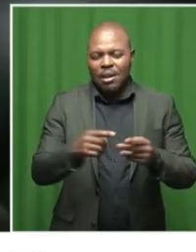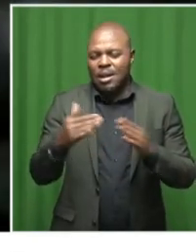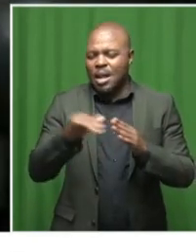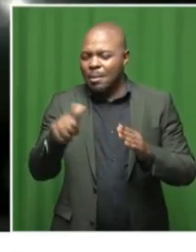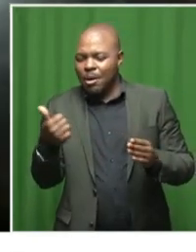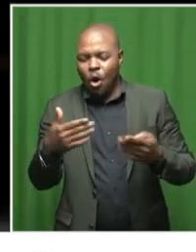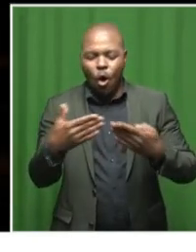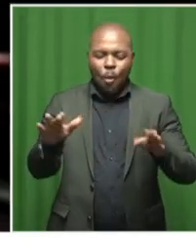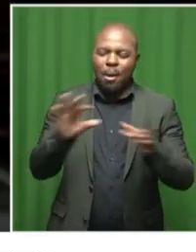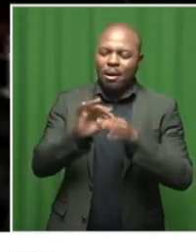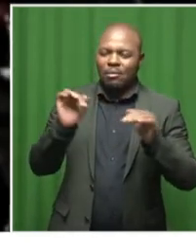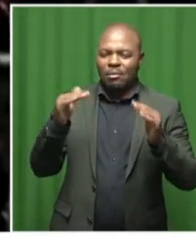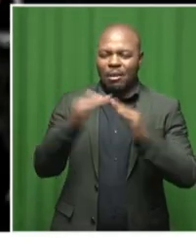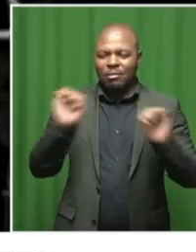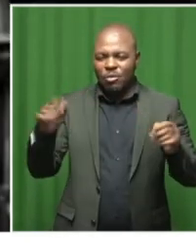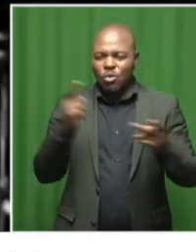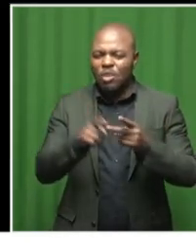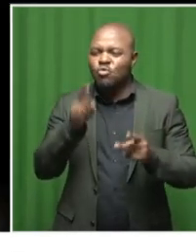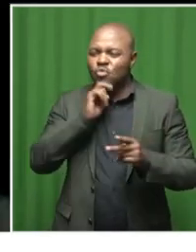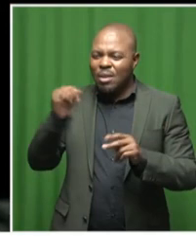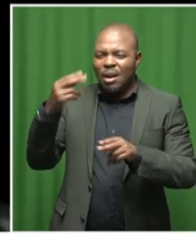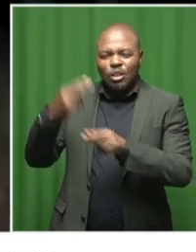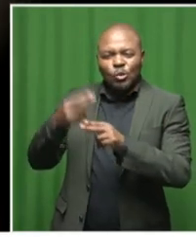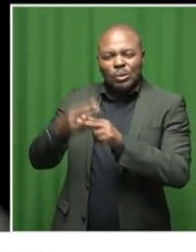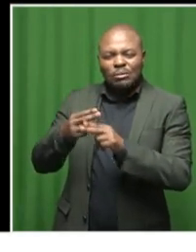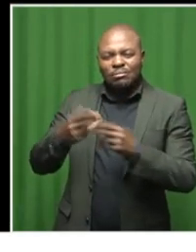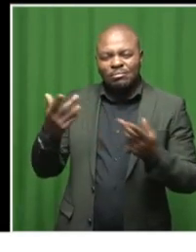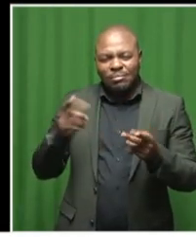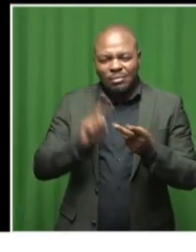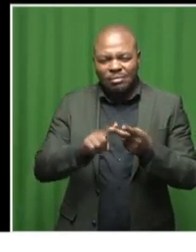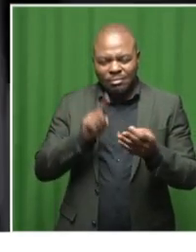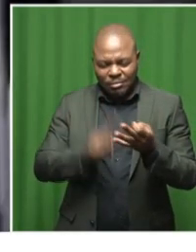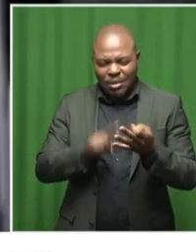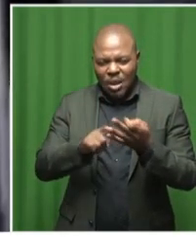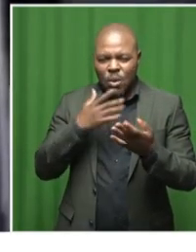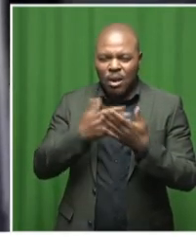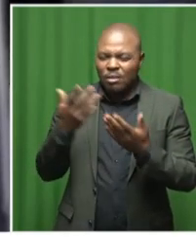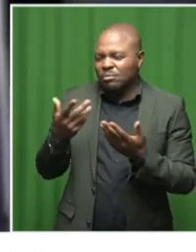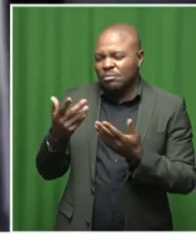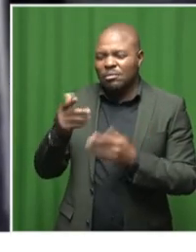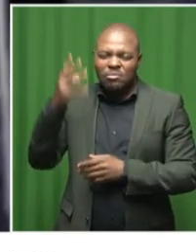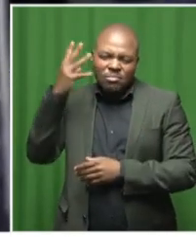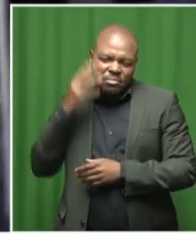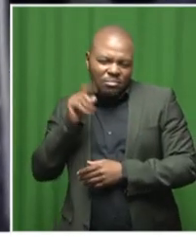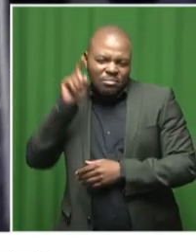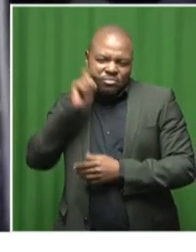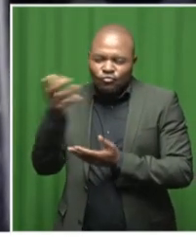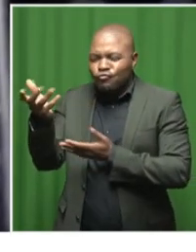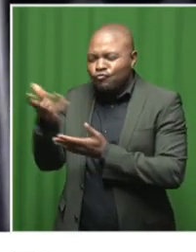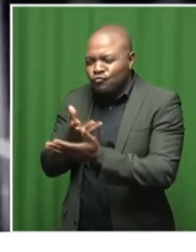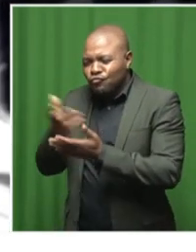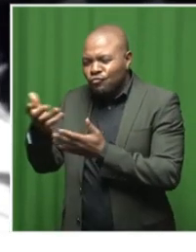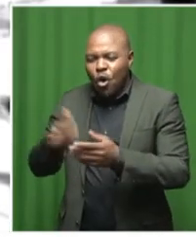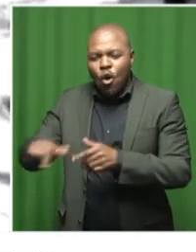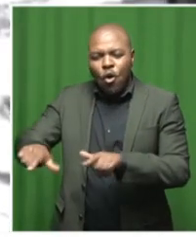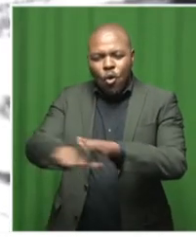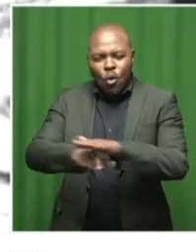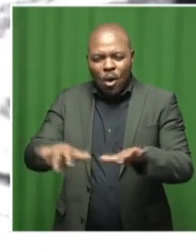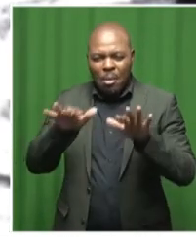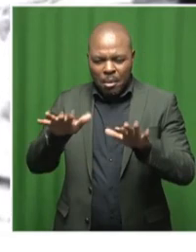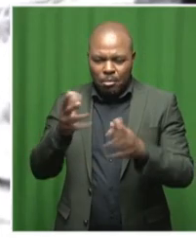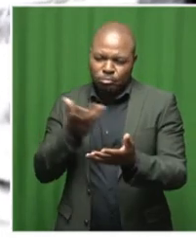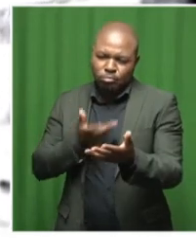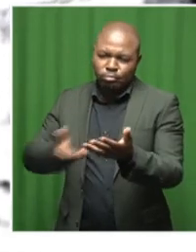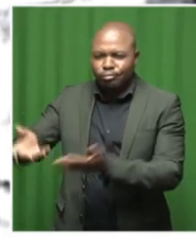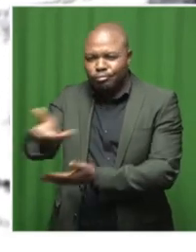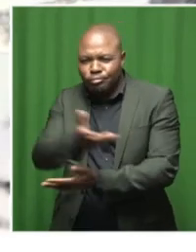can utilize their bathrooms, you can spend time with the grannies, you can spend time with the local people, with